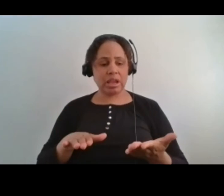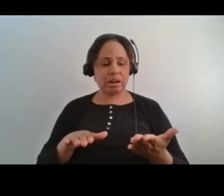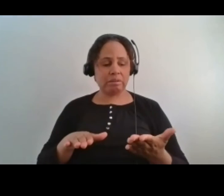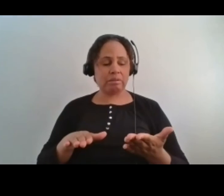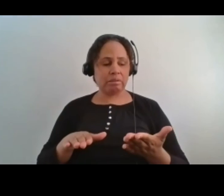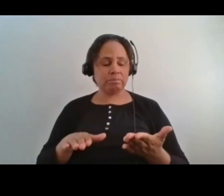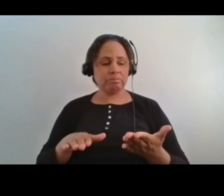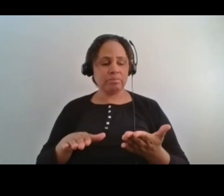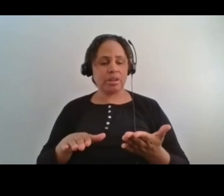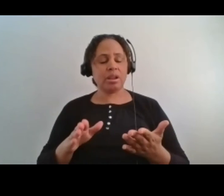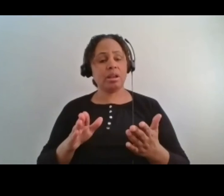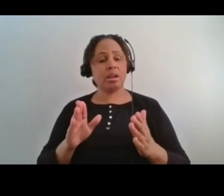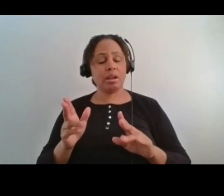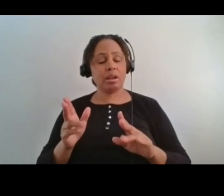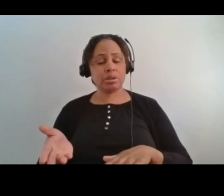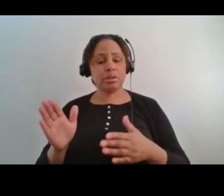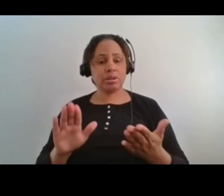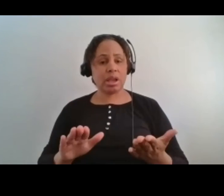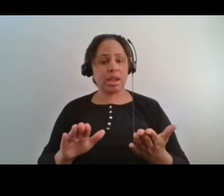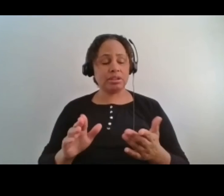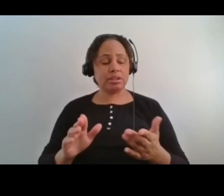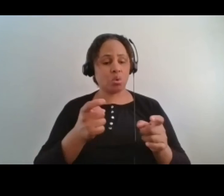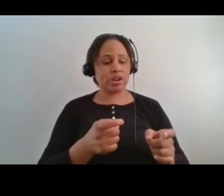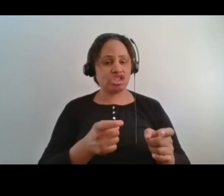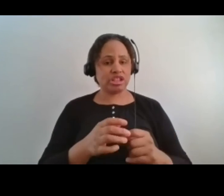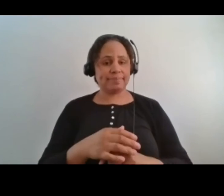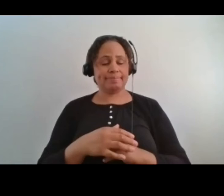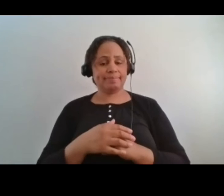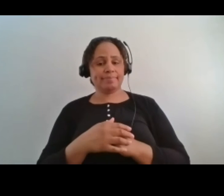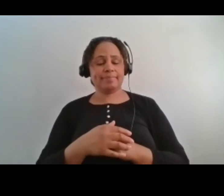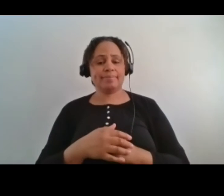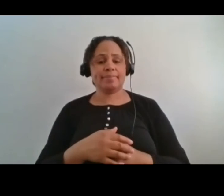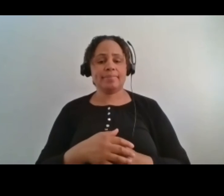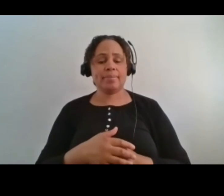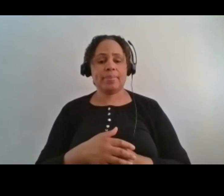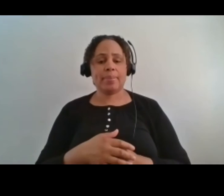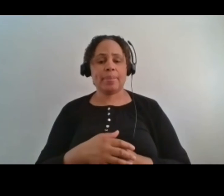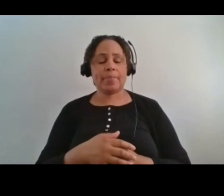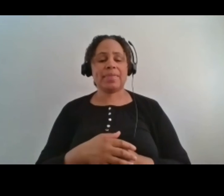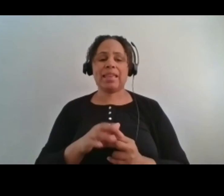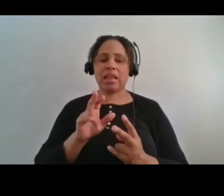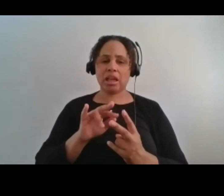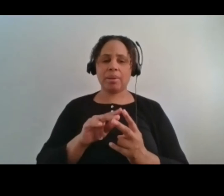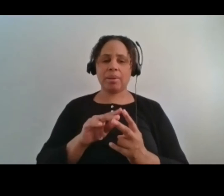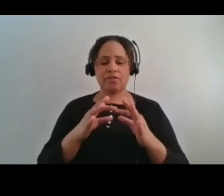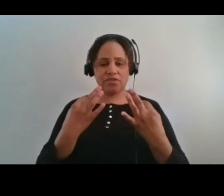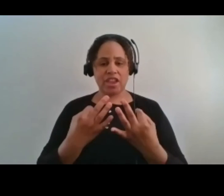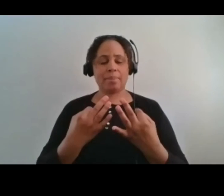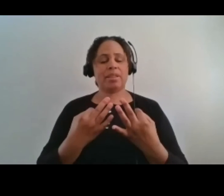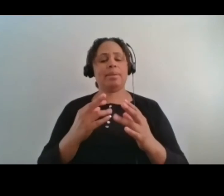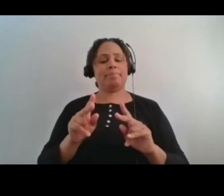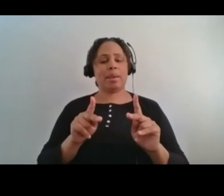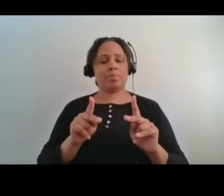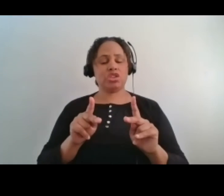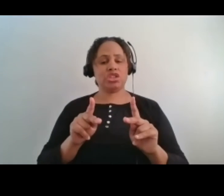Couple of my family member did think about it, but it kind of did not work out for getting a